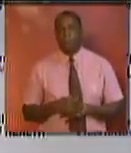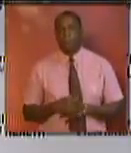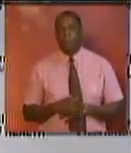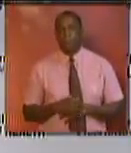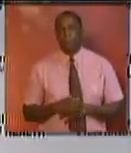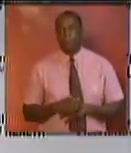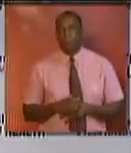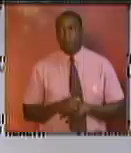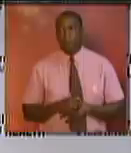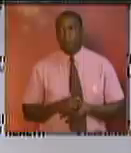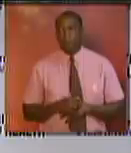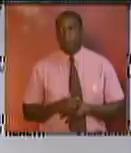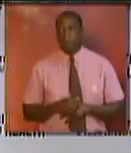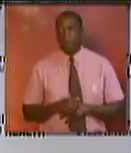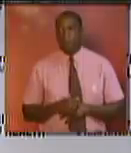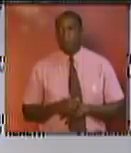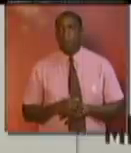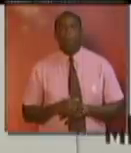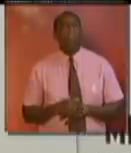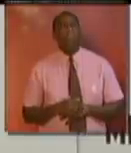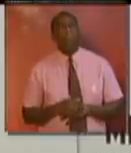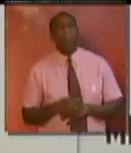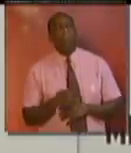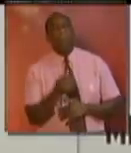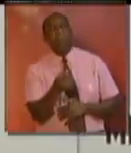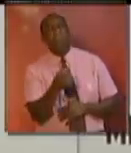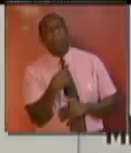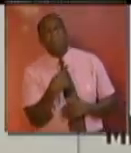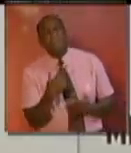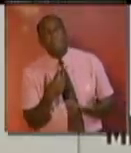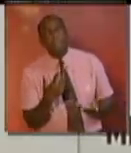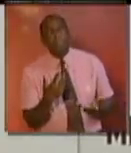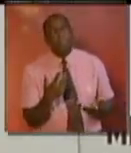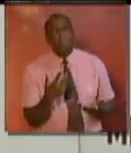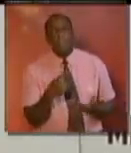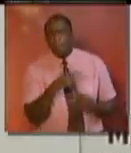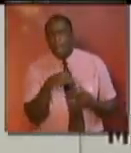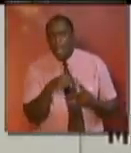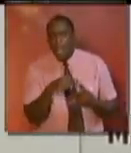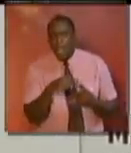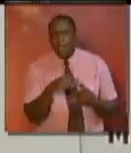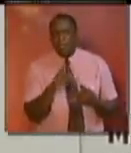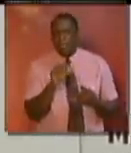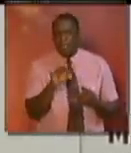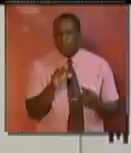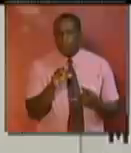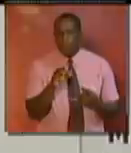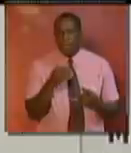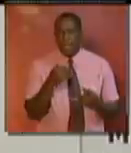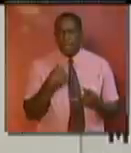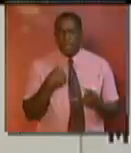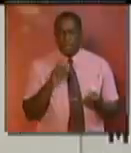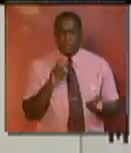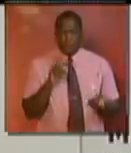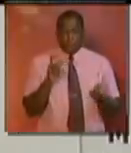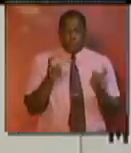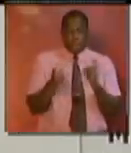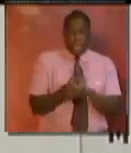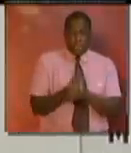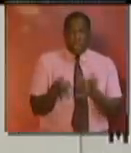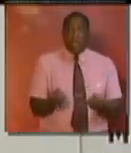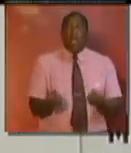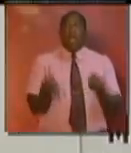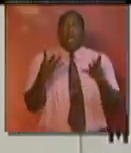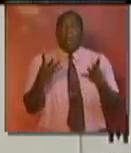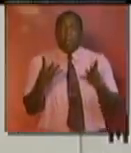So the question you asked was related to the whether there was a change in the number of deliveries that we had from year to